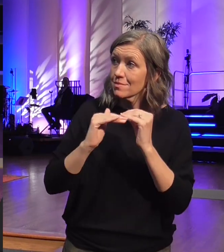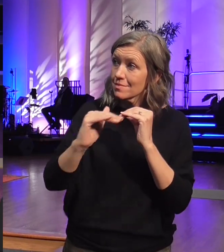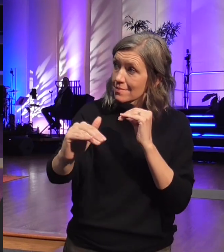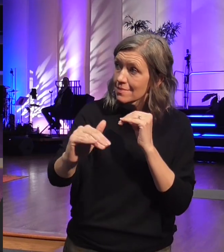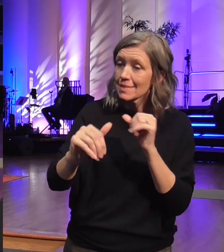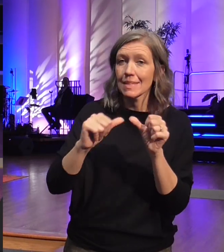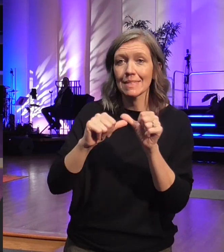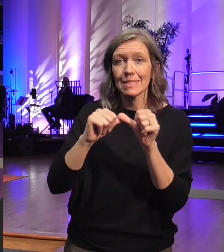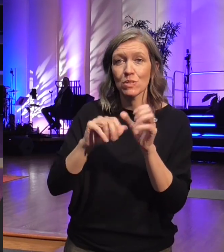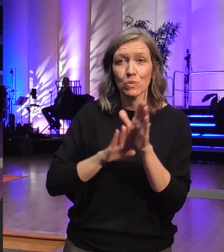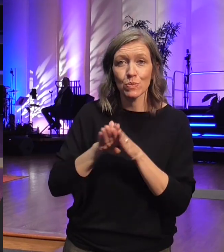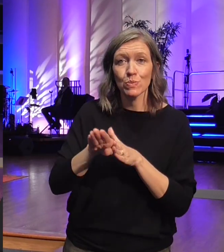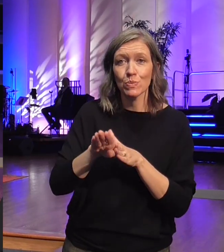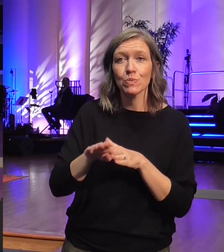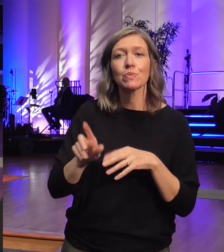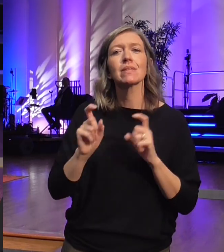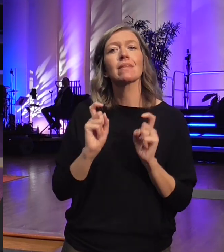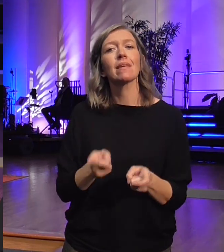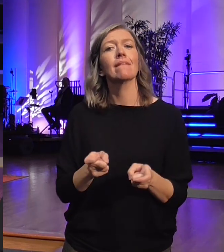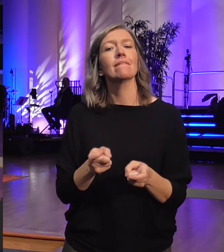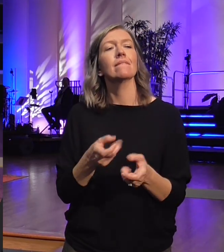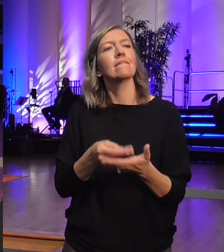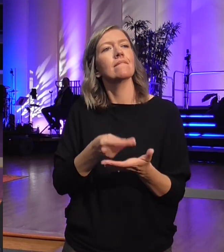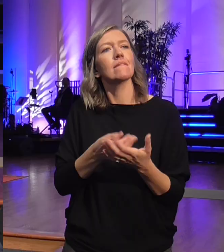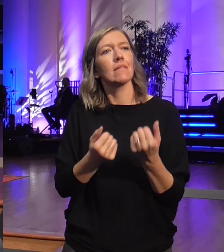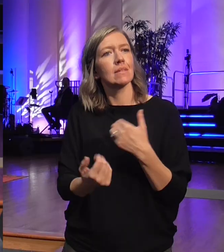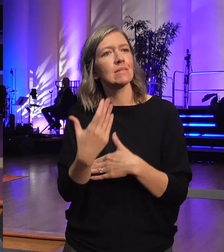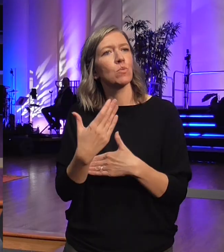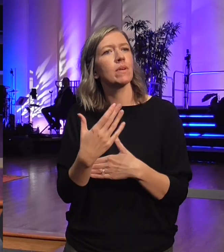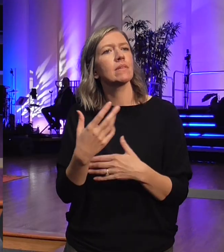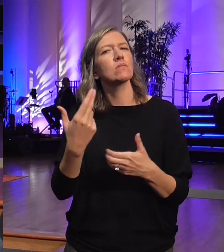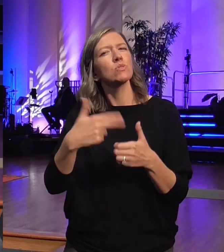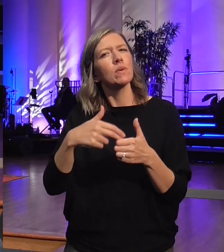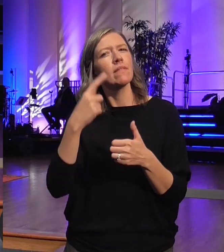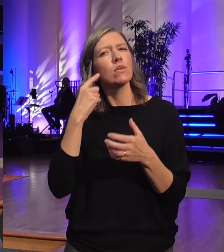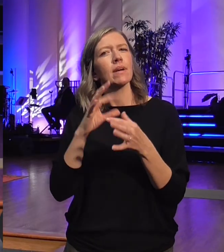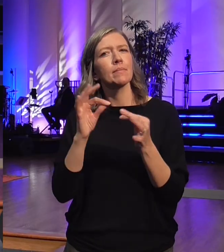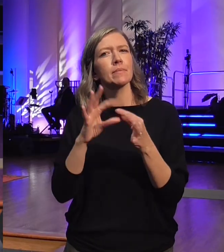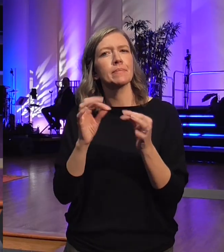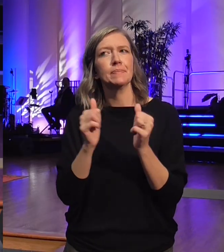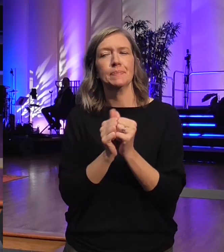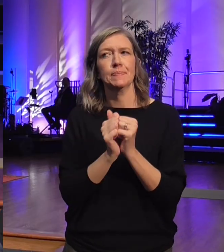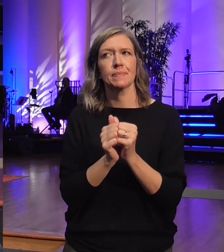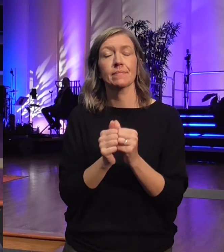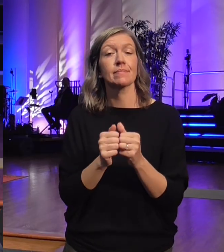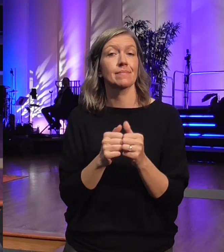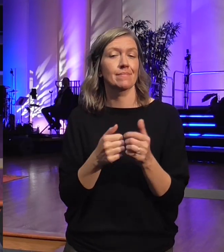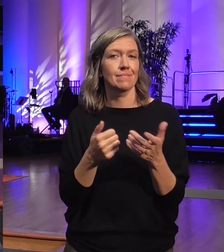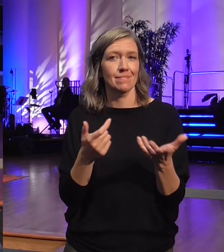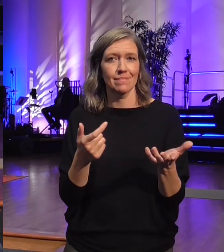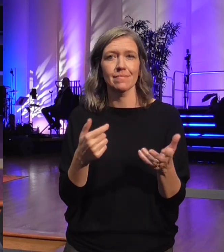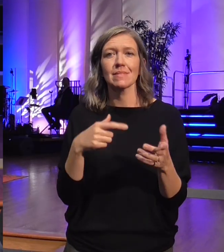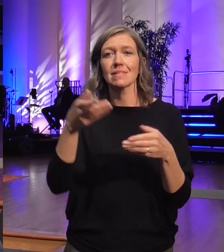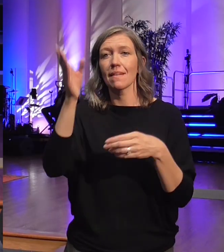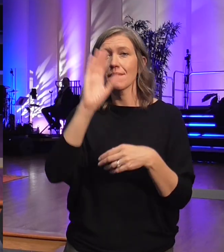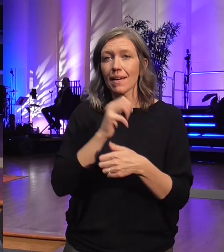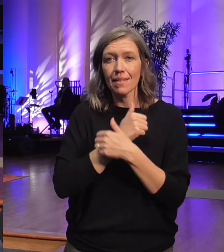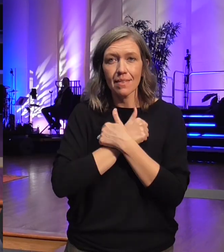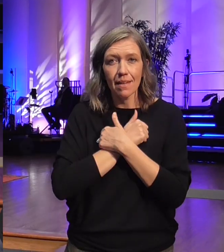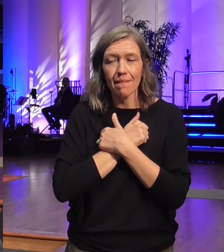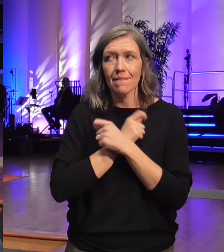thrive. And so as we do give our gift this morning, we invite you to join us for our affirmation. Please say with me, divine